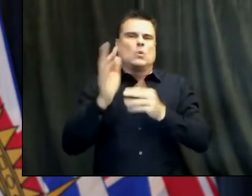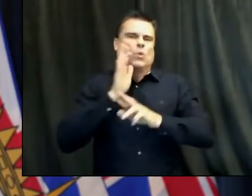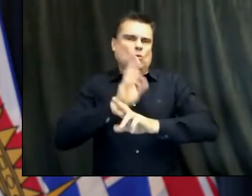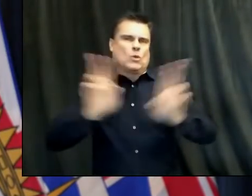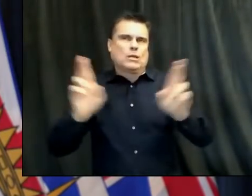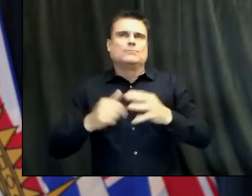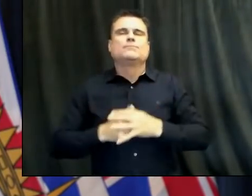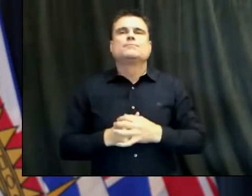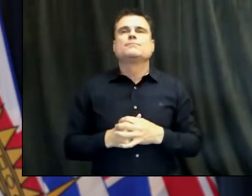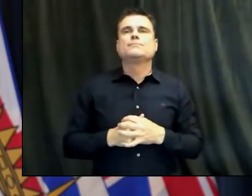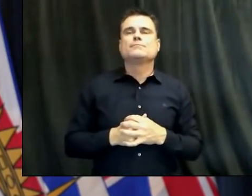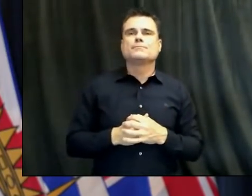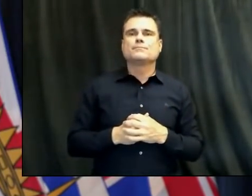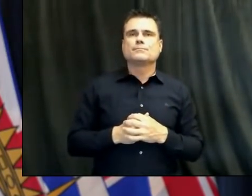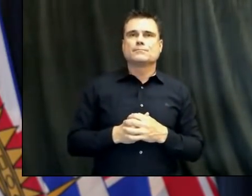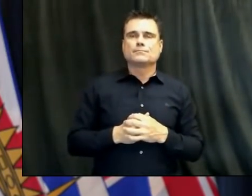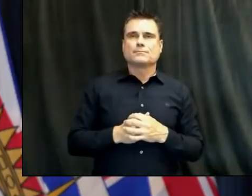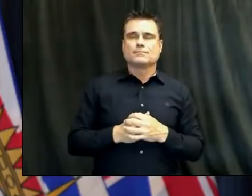I've also